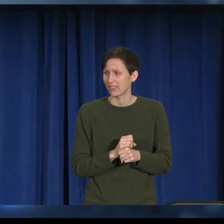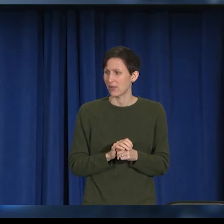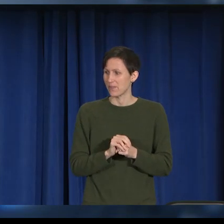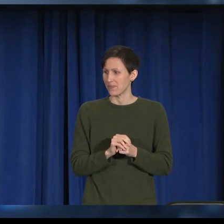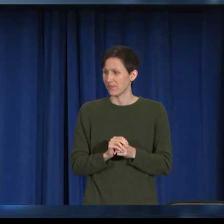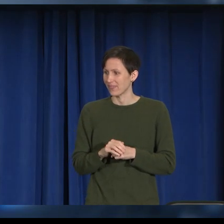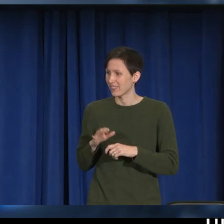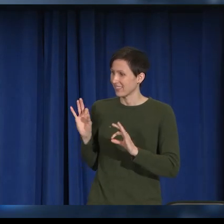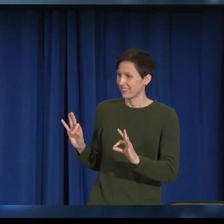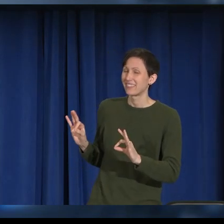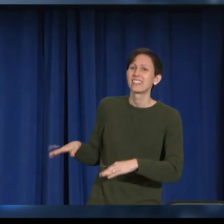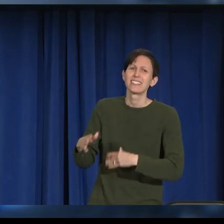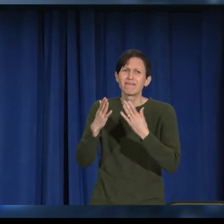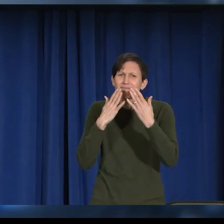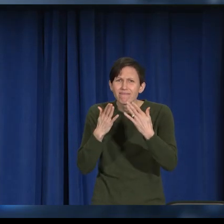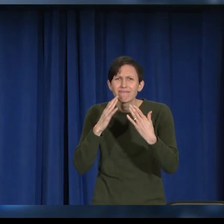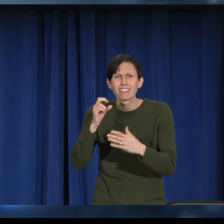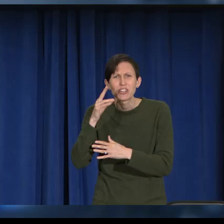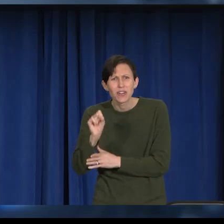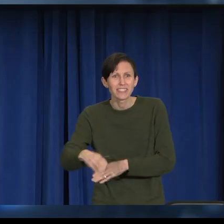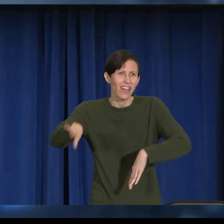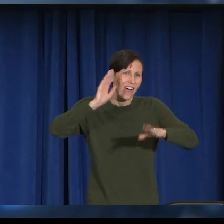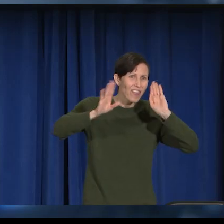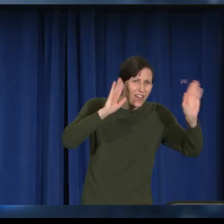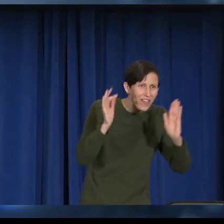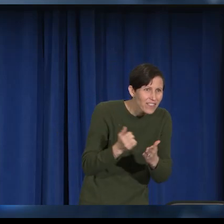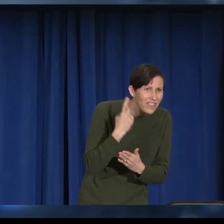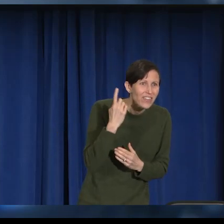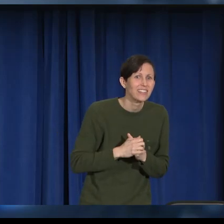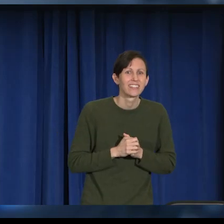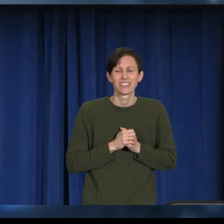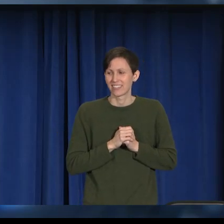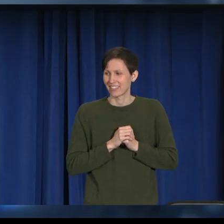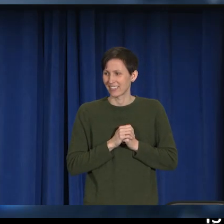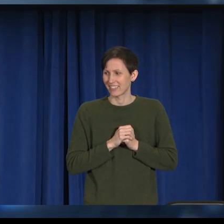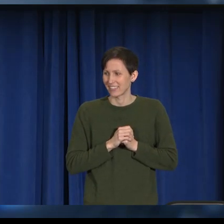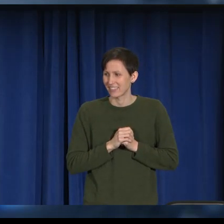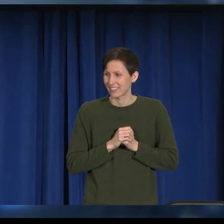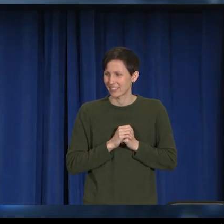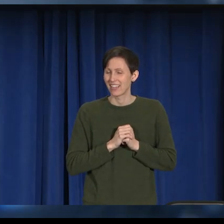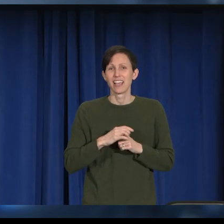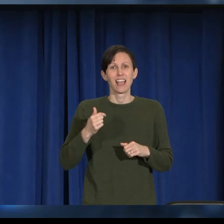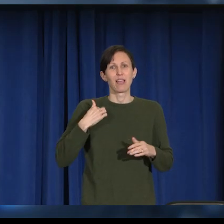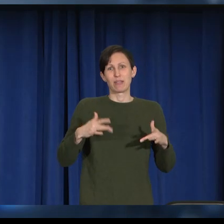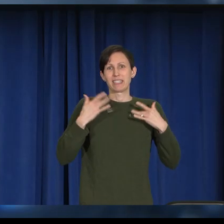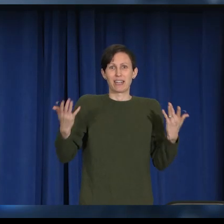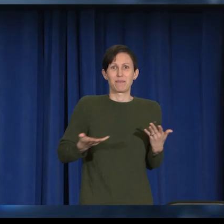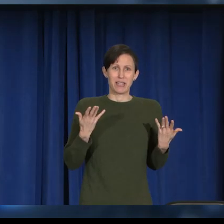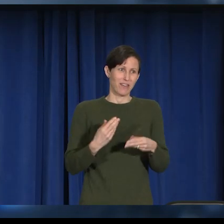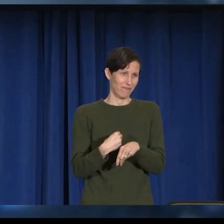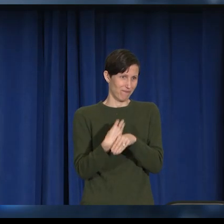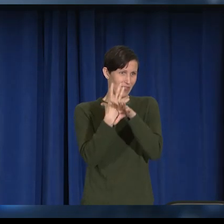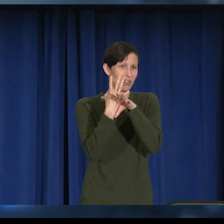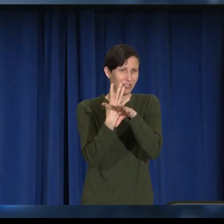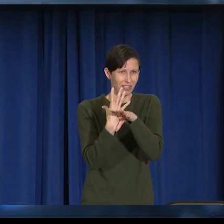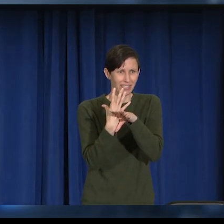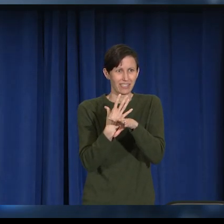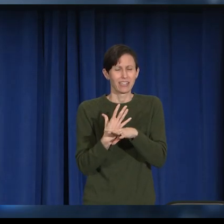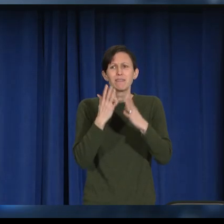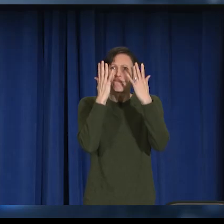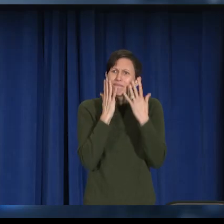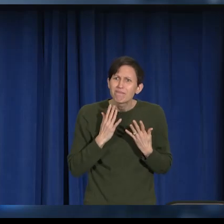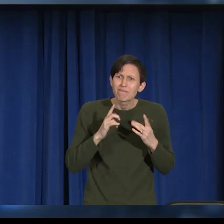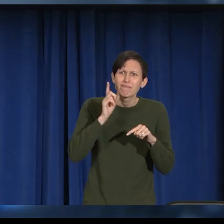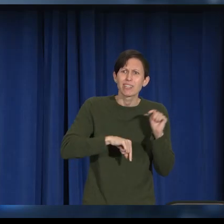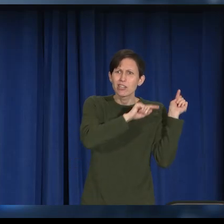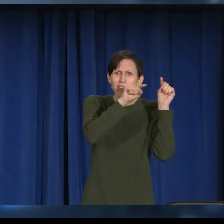Thank you, Chris. Hello, everyone. Wonderful to be here virtually. I'm a bit sad I can't be